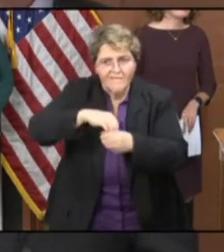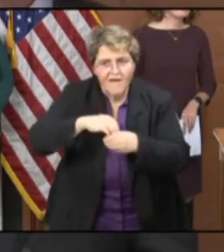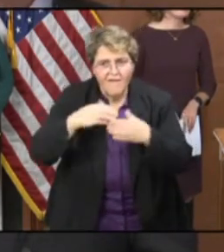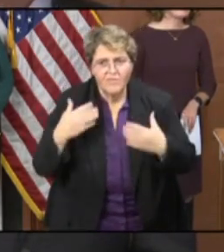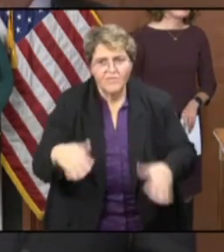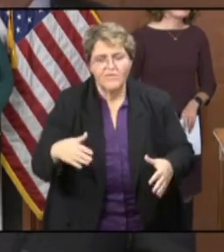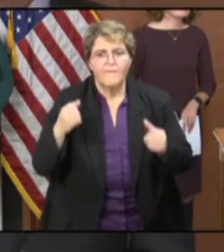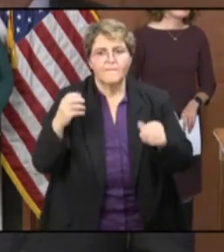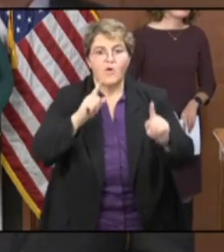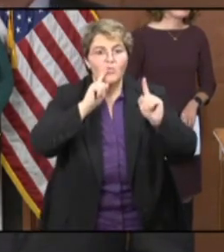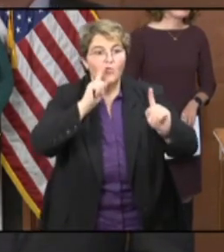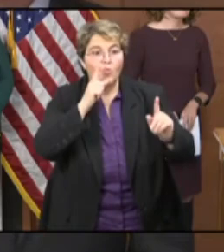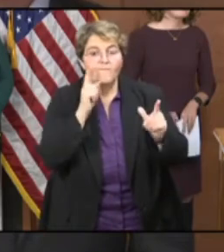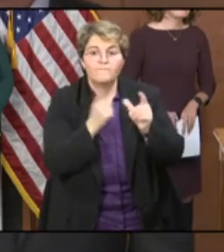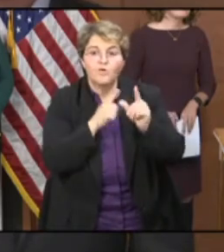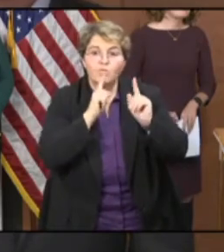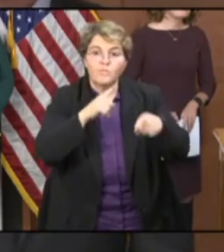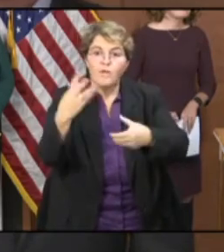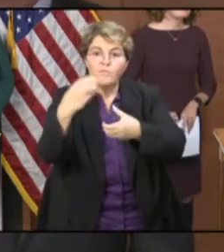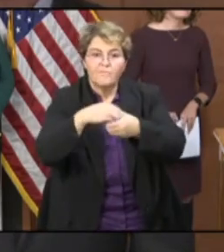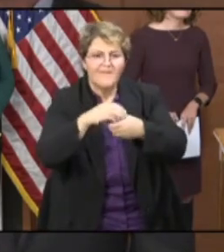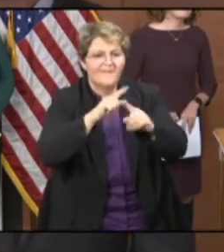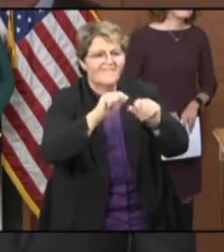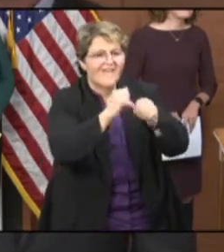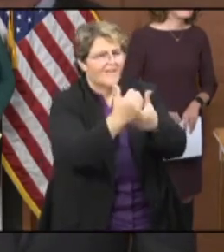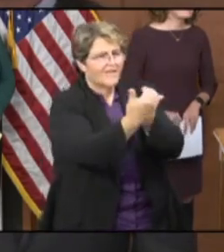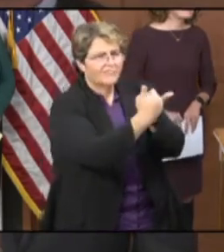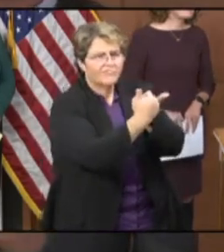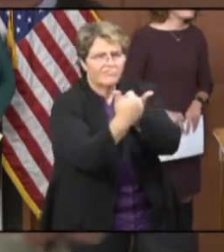and our other interagencies. Thank you.